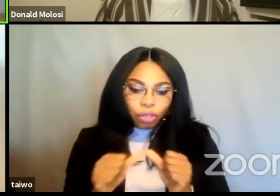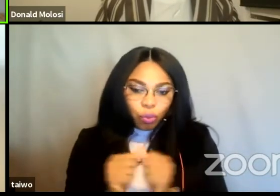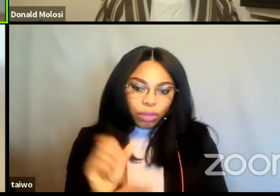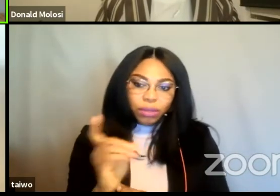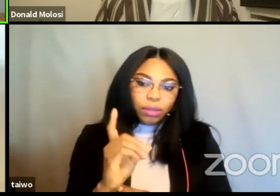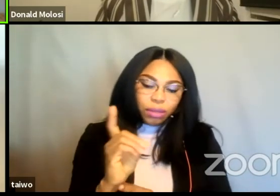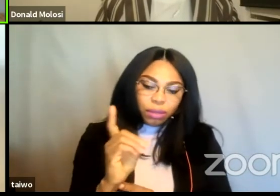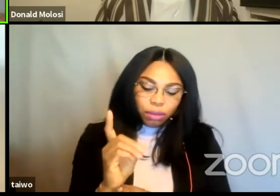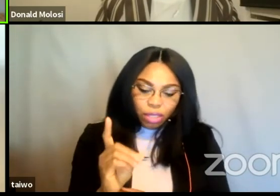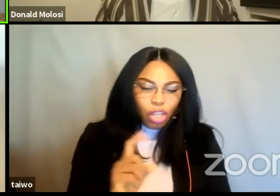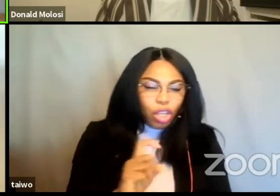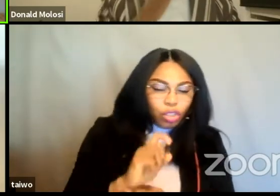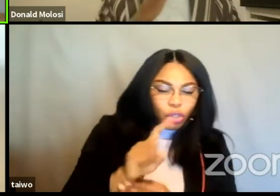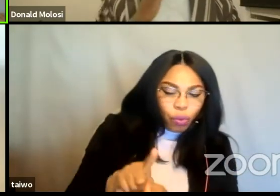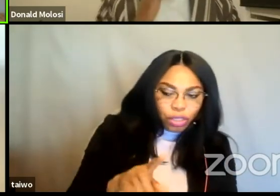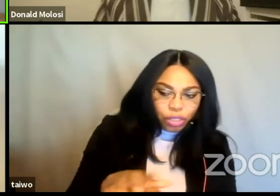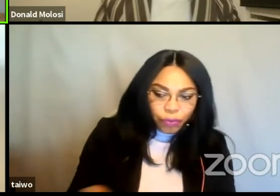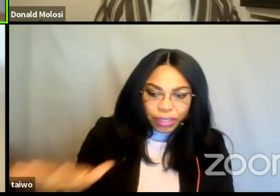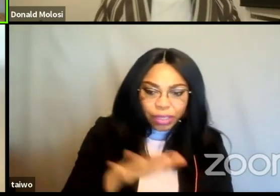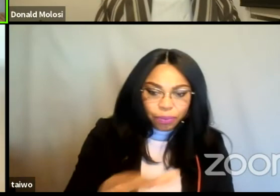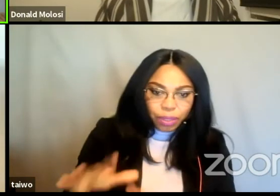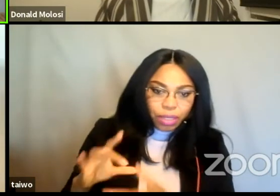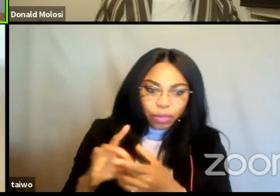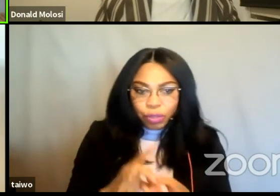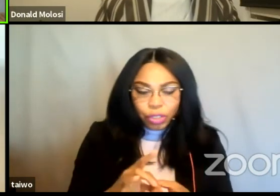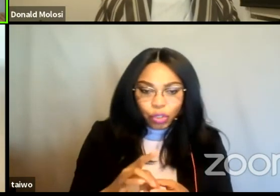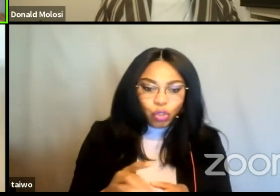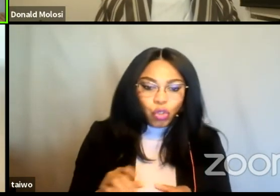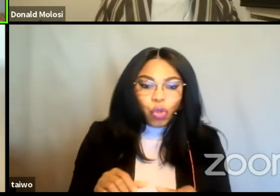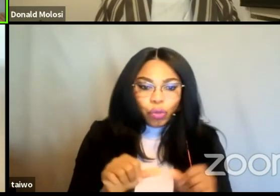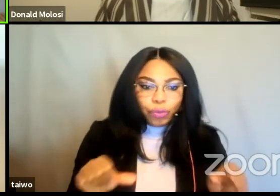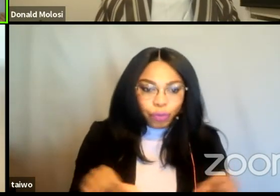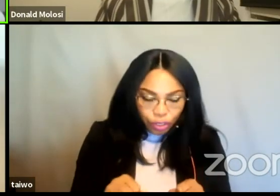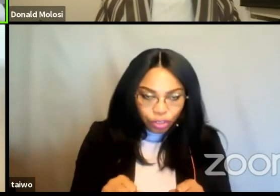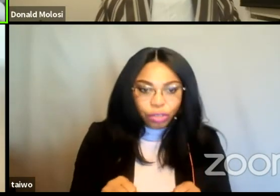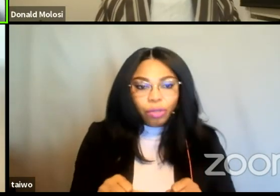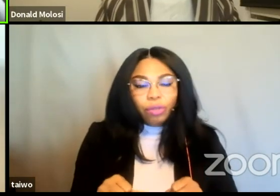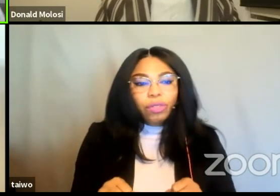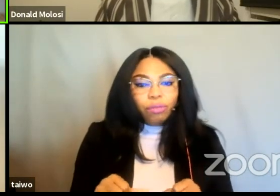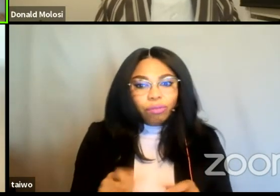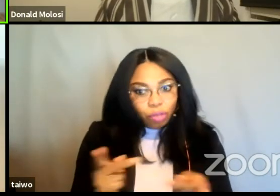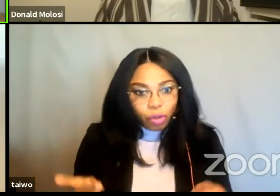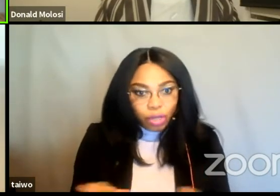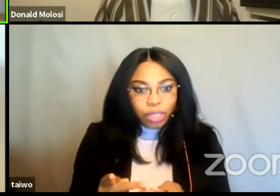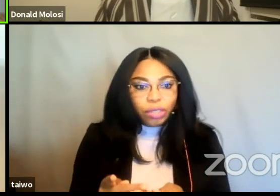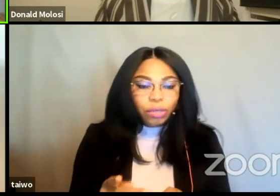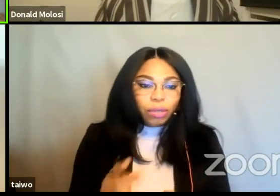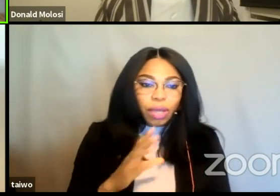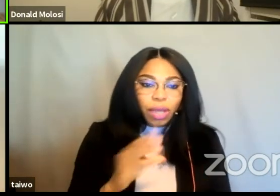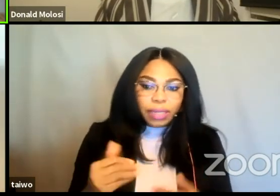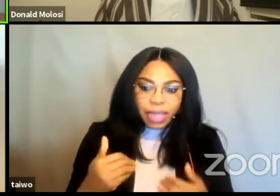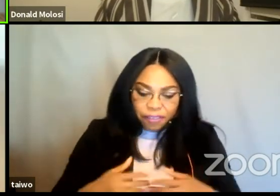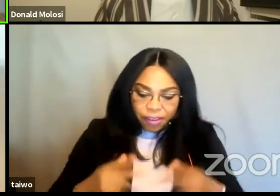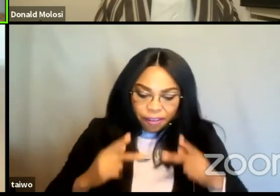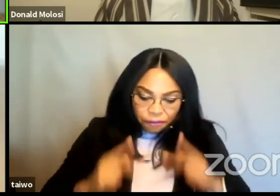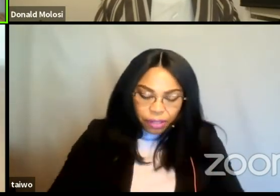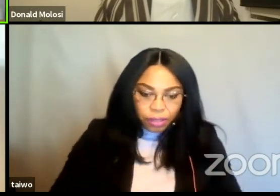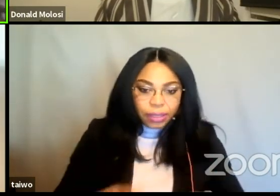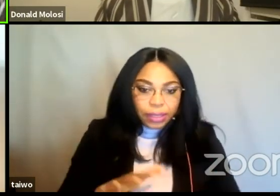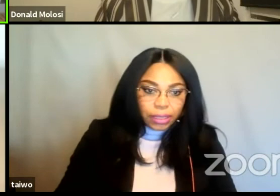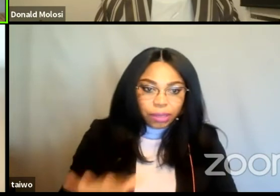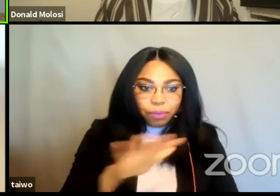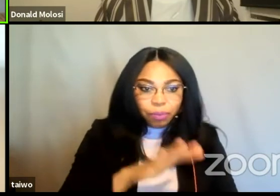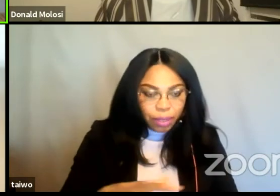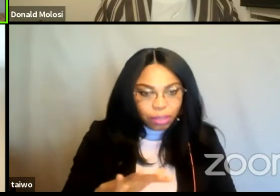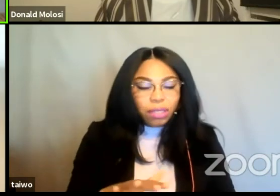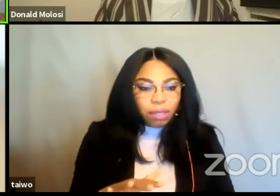know, the question of space in the context of locale, the creation, and its context of having a physical space can